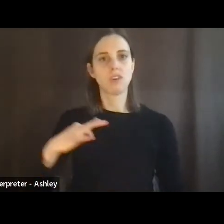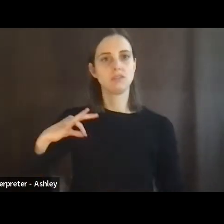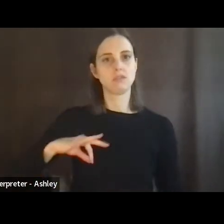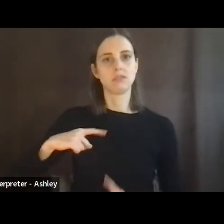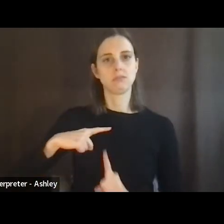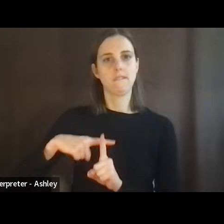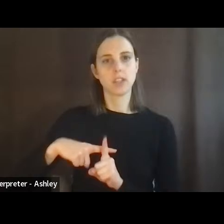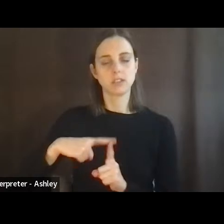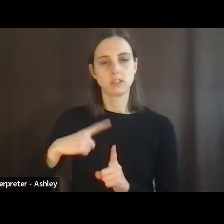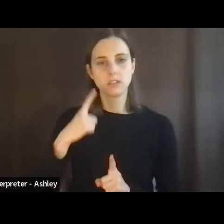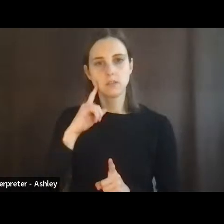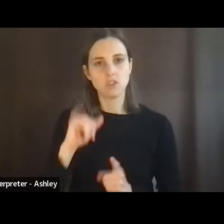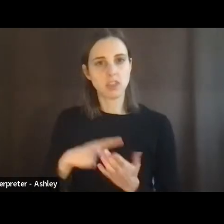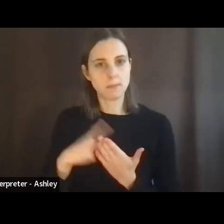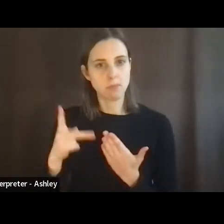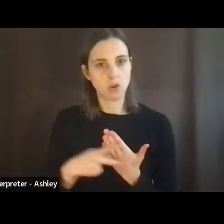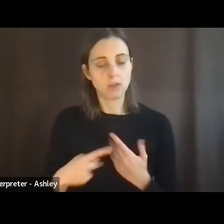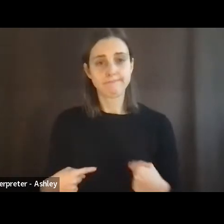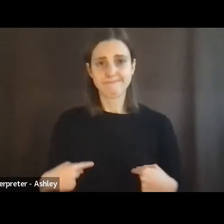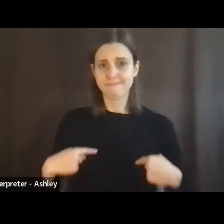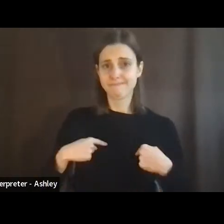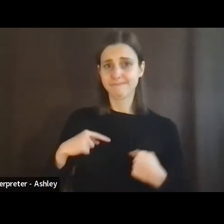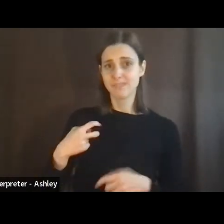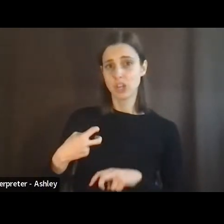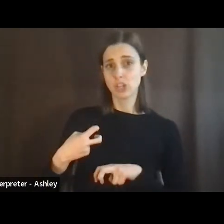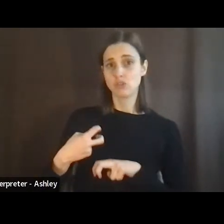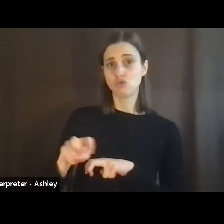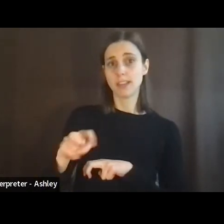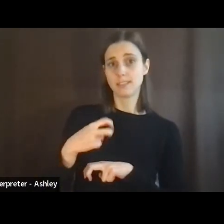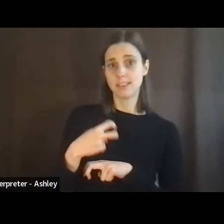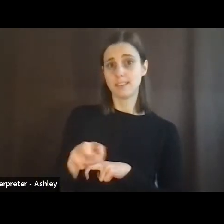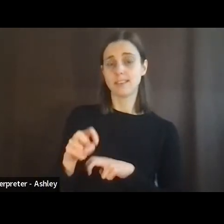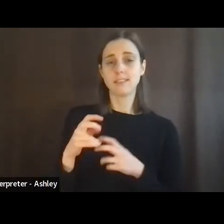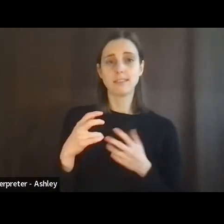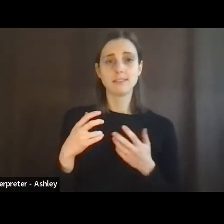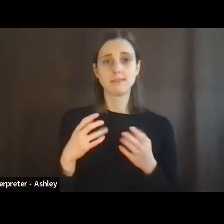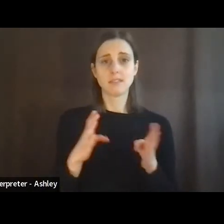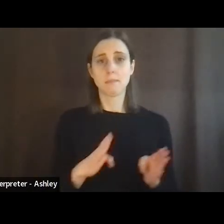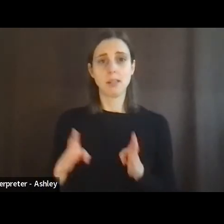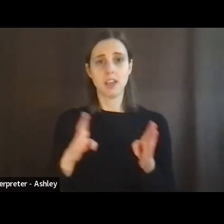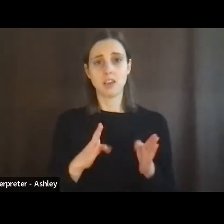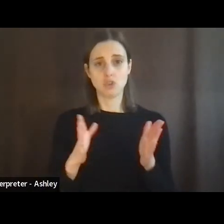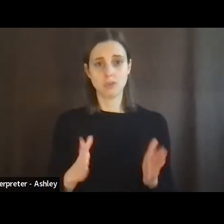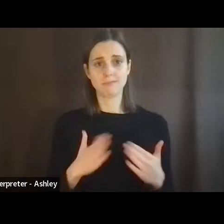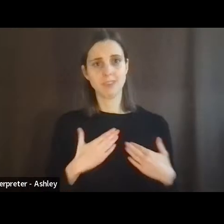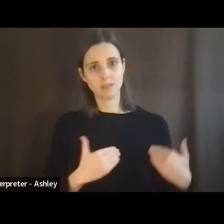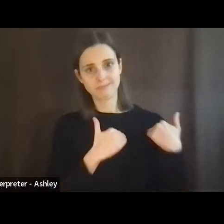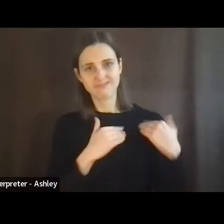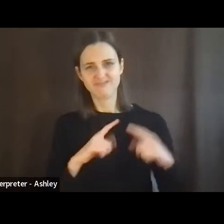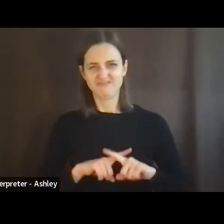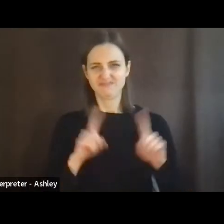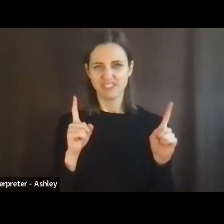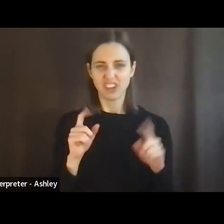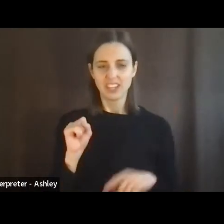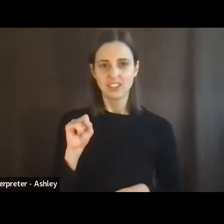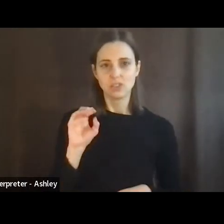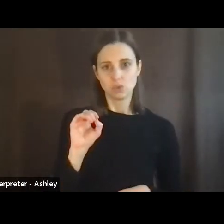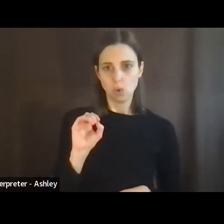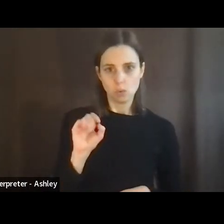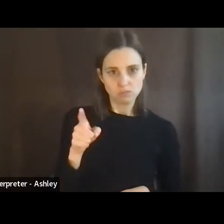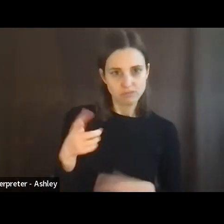little, I'm a transit planner, and so this is a little different than what I'm used to, because as you mentioned, it